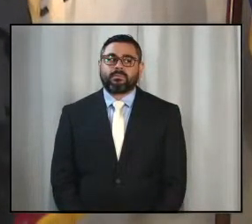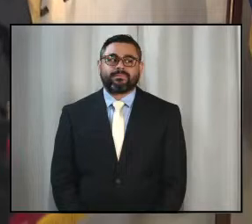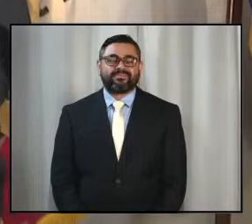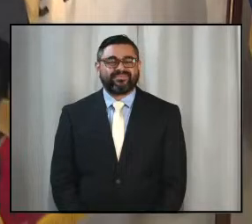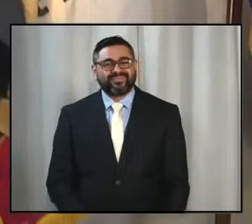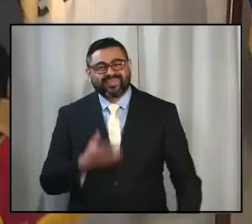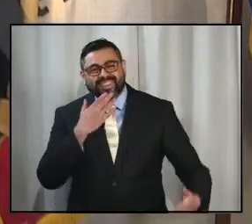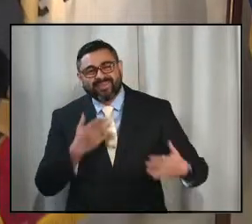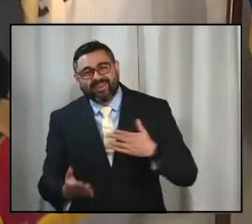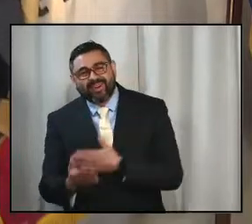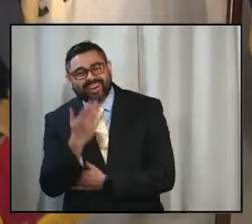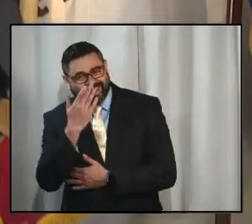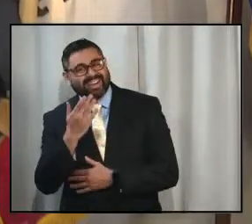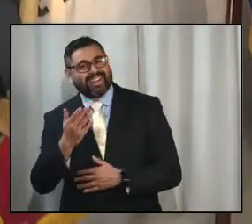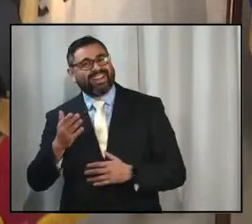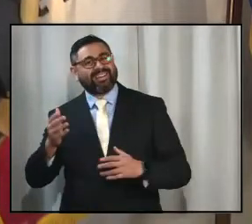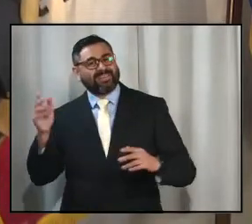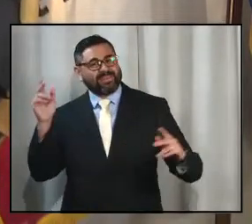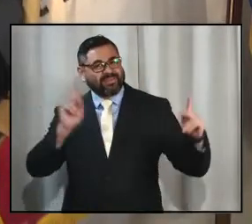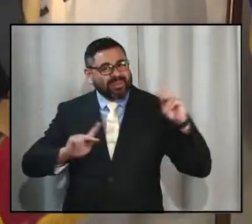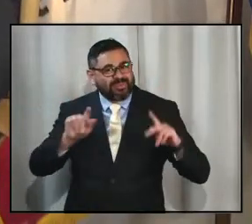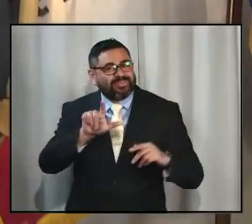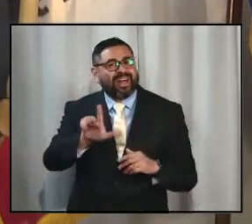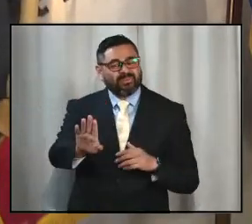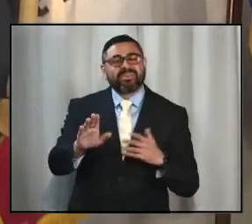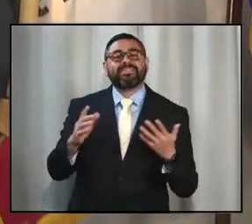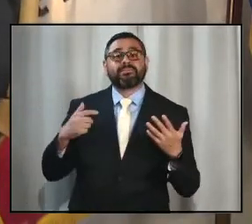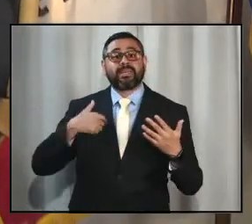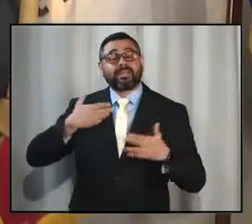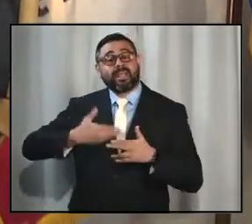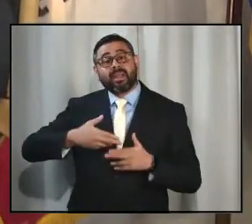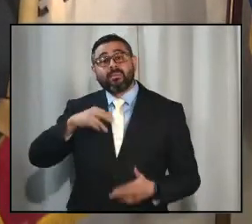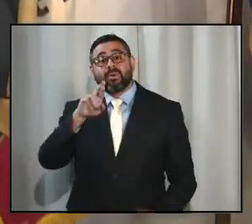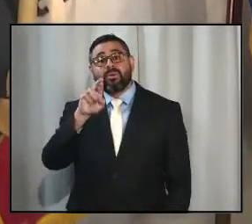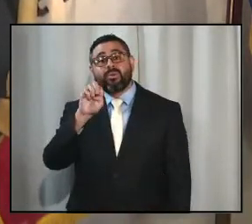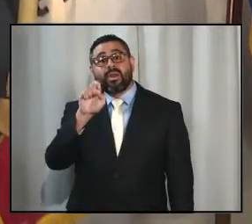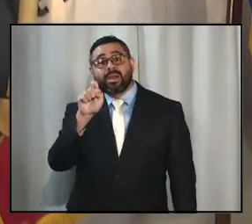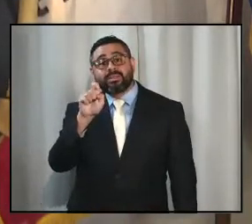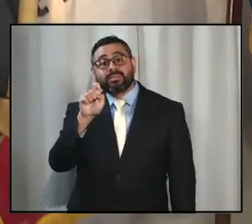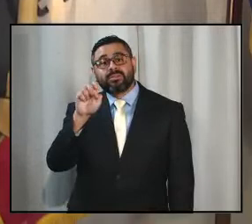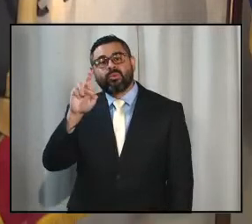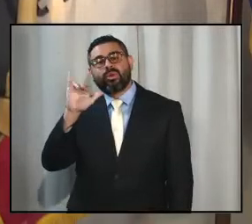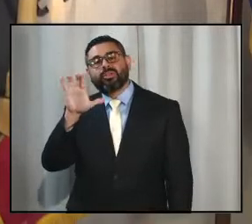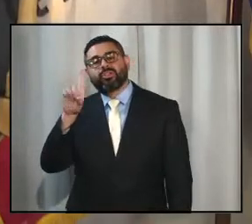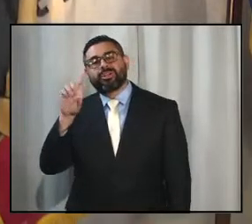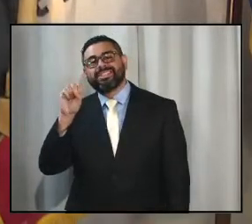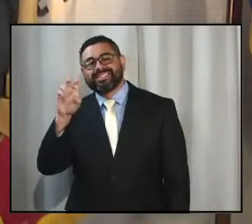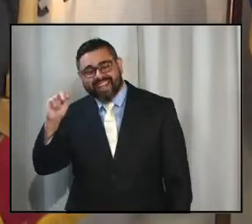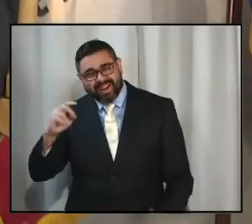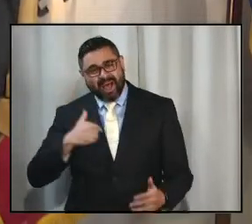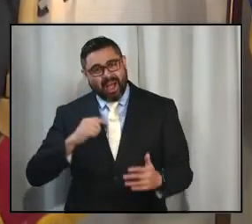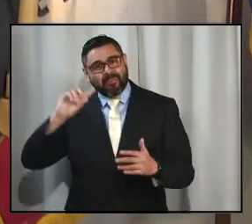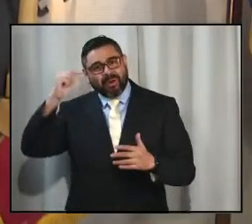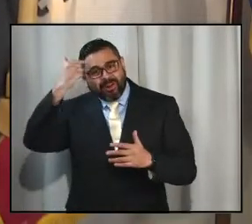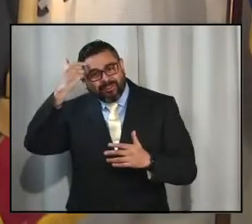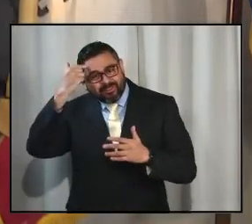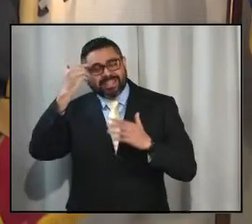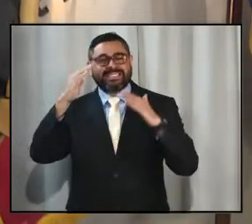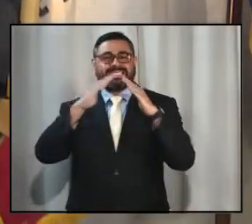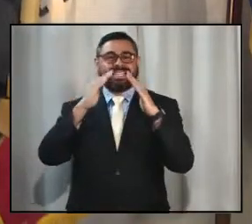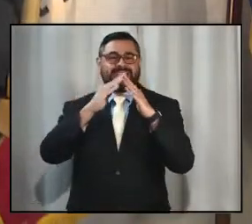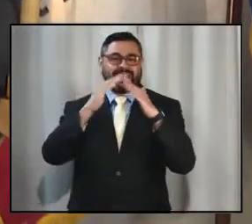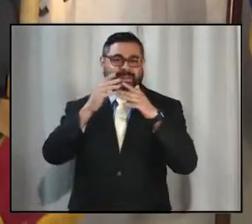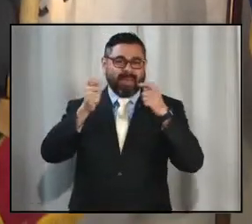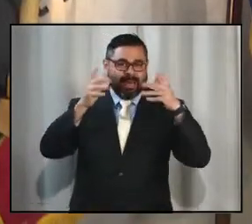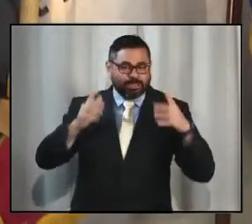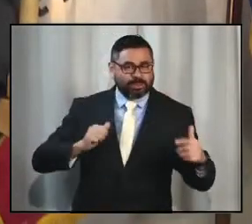Good morning, folks. My name is Rex Richardson, the mayor of the city of Long Beach. It's Tuesday, and this is our weekly live stream